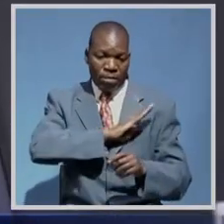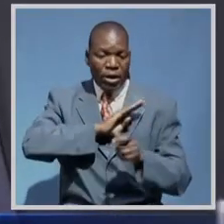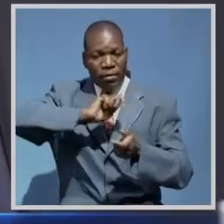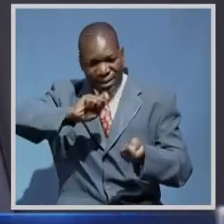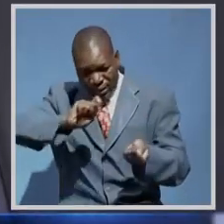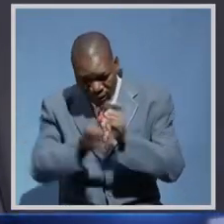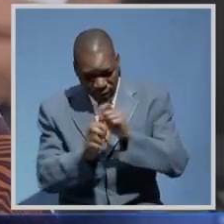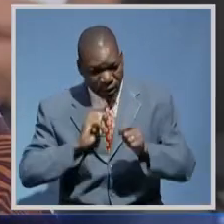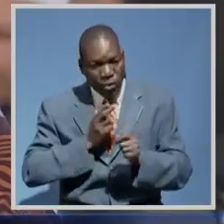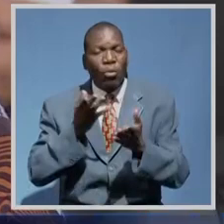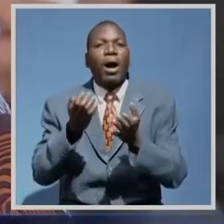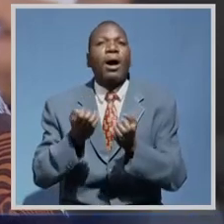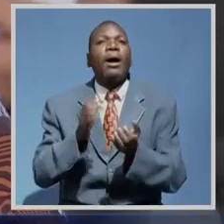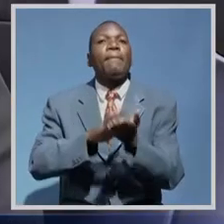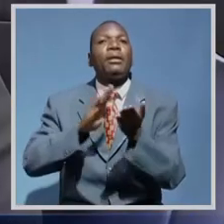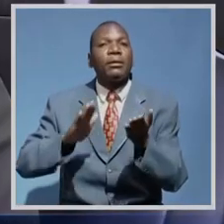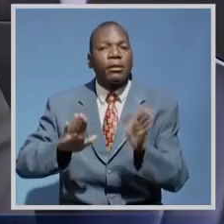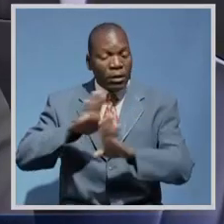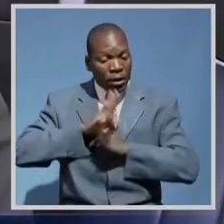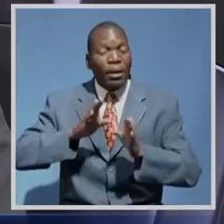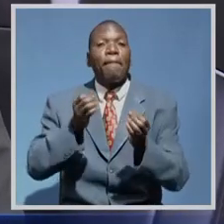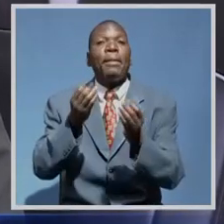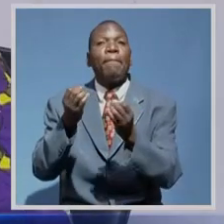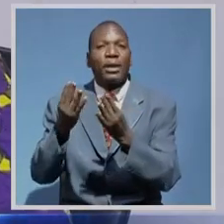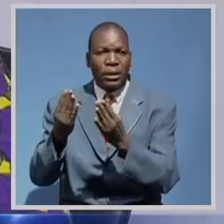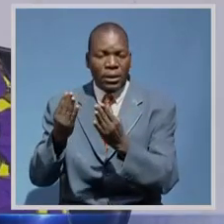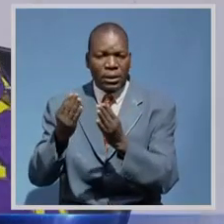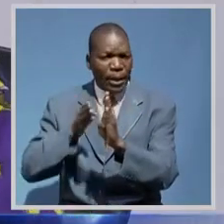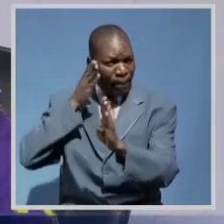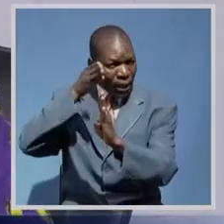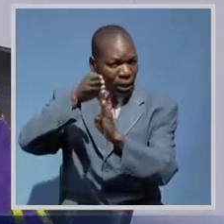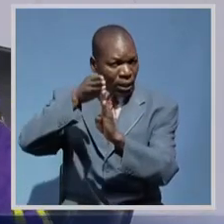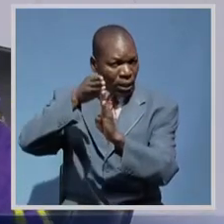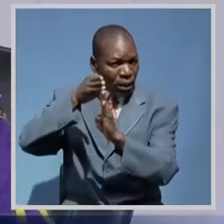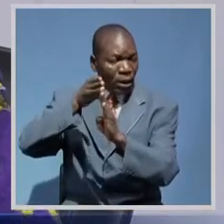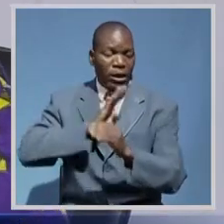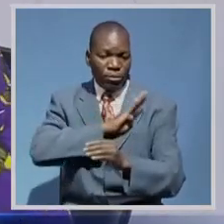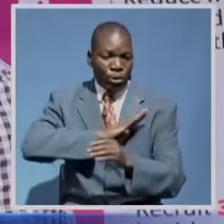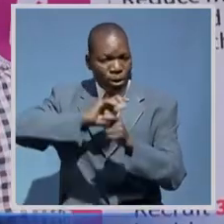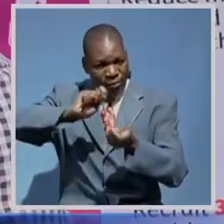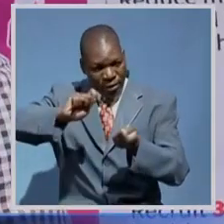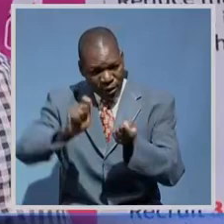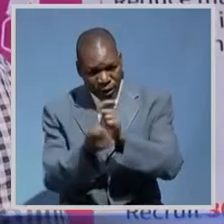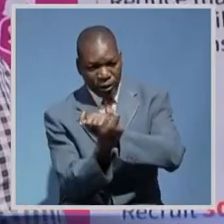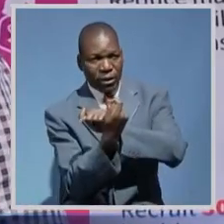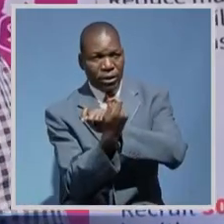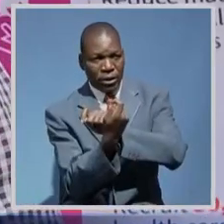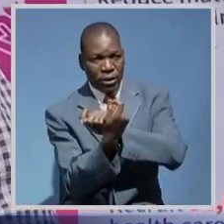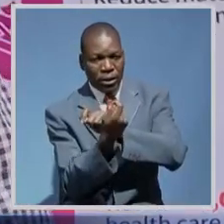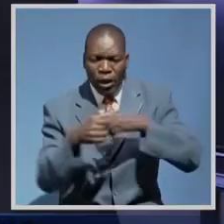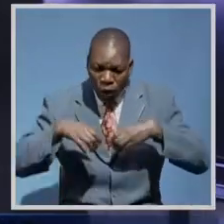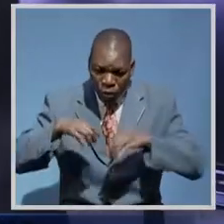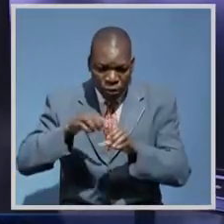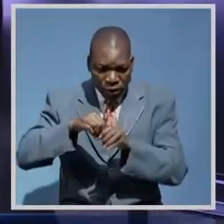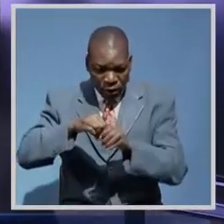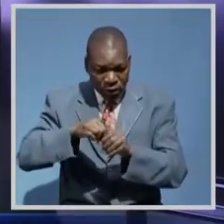for. And we believe that a lot of families now are at that point of behavior change. Stakeholders have continued